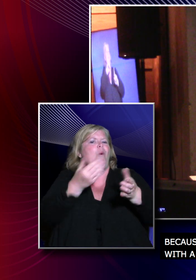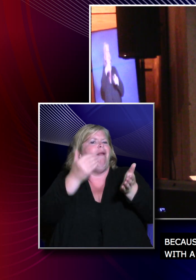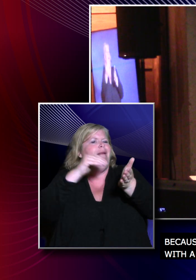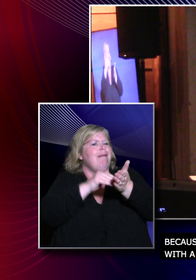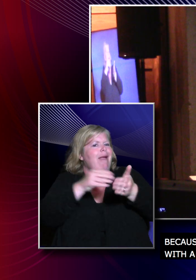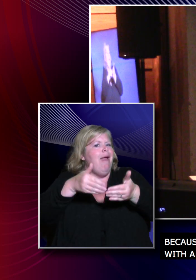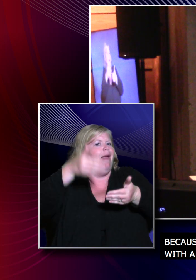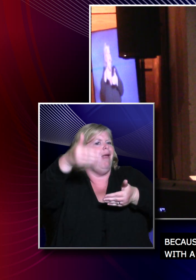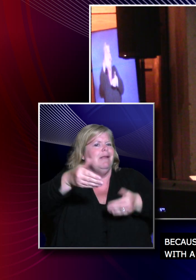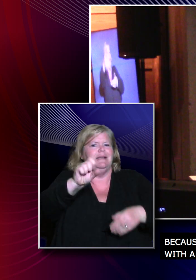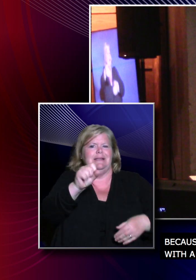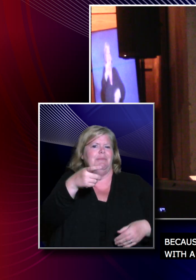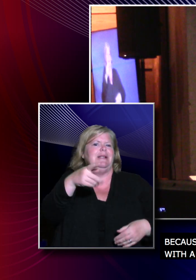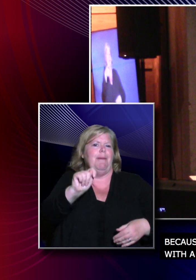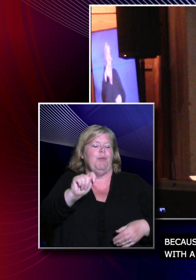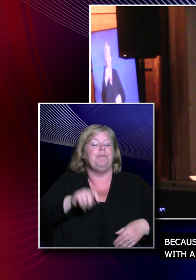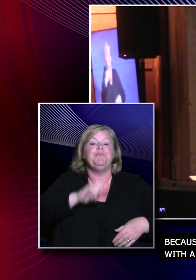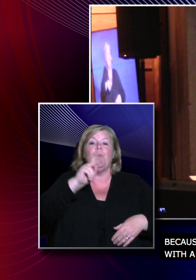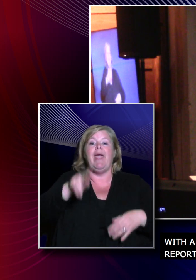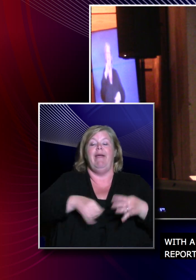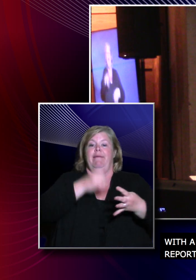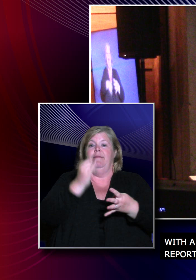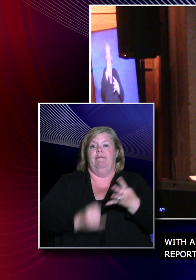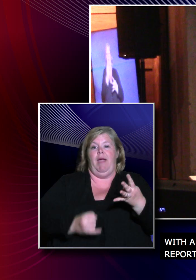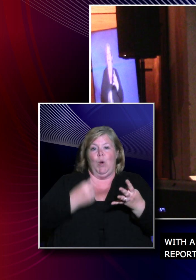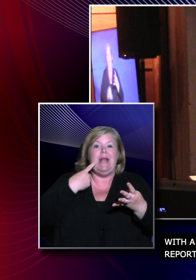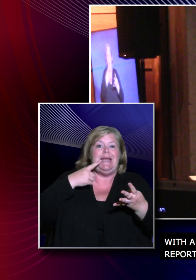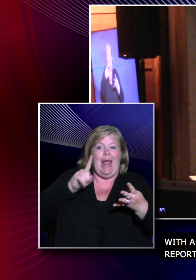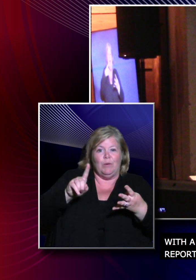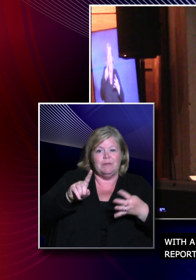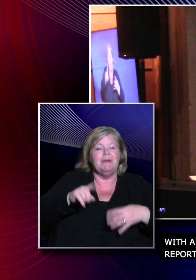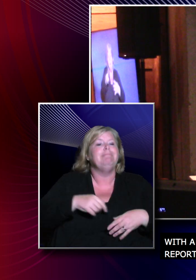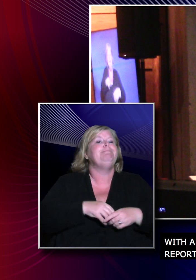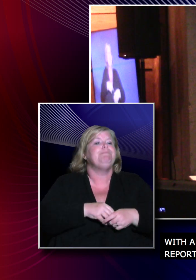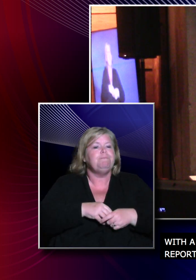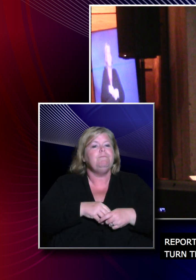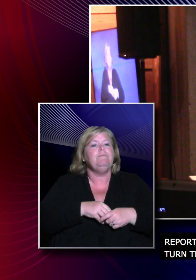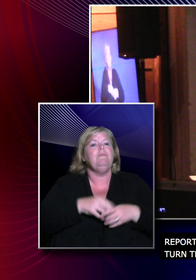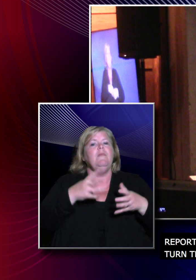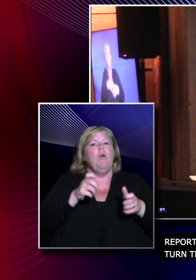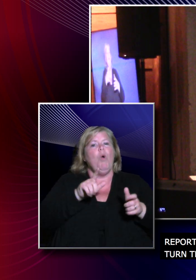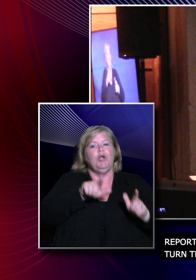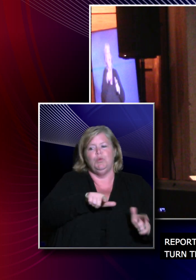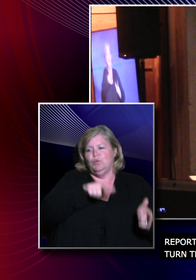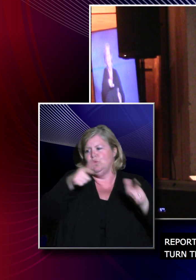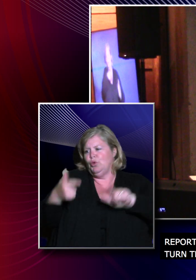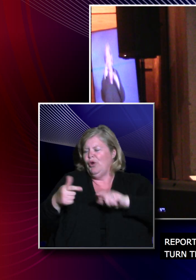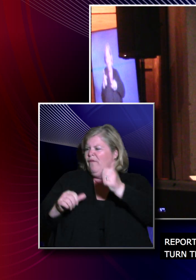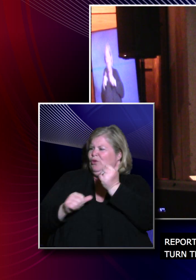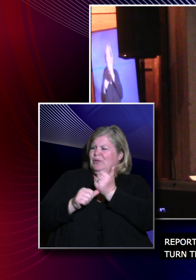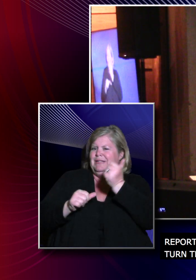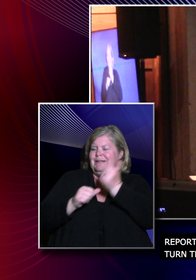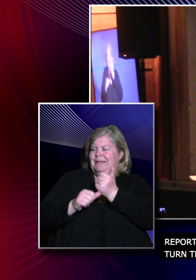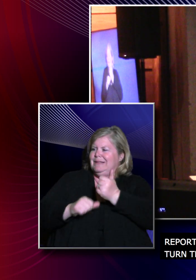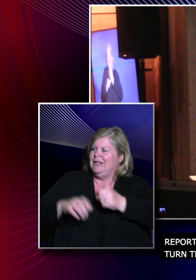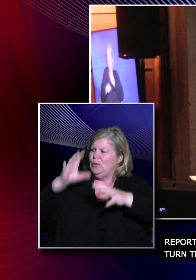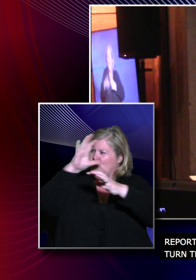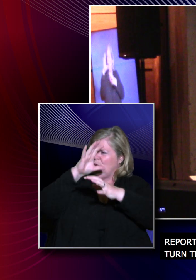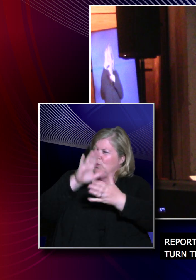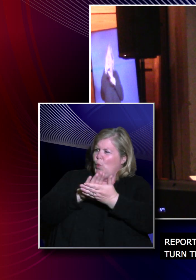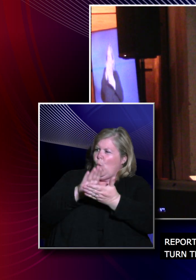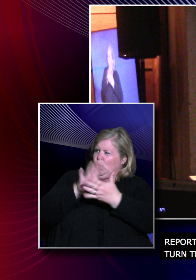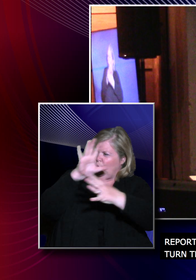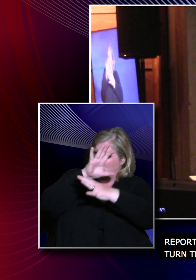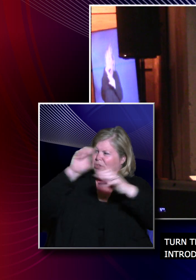September. And finally, I want to turn this over to Assistant Superintendent Rex to